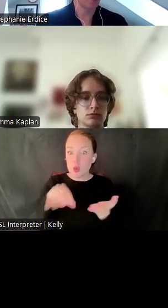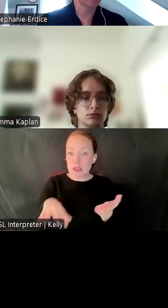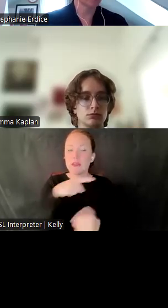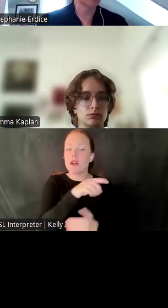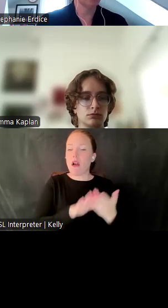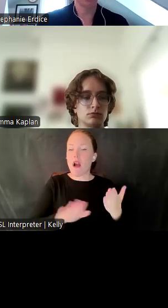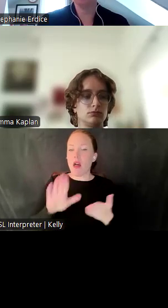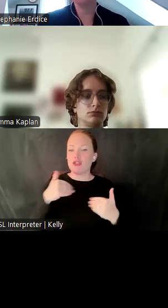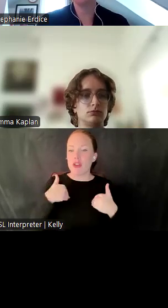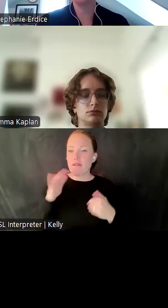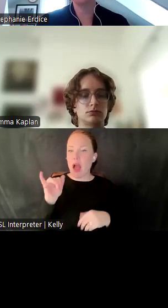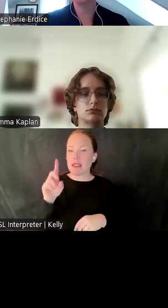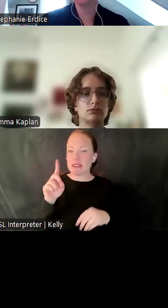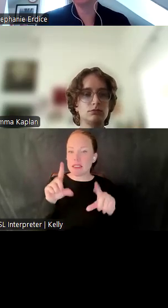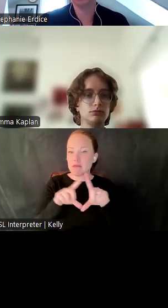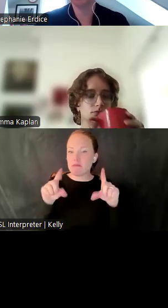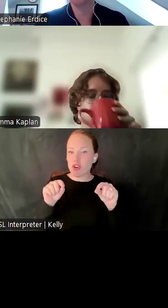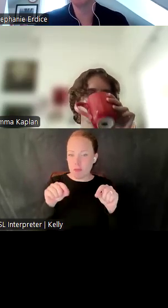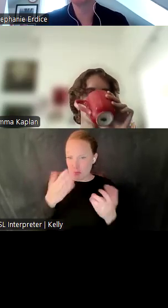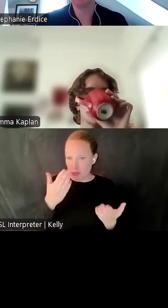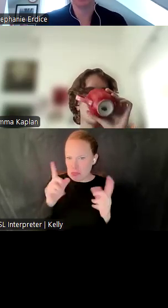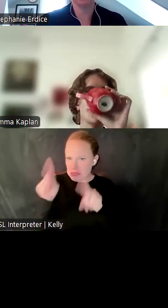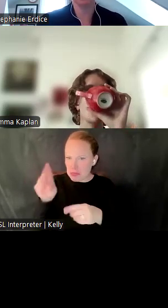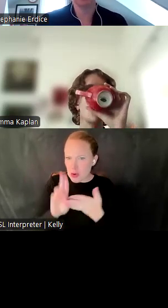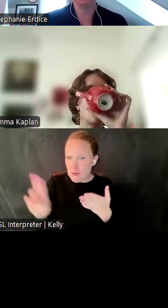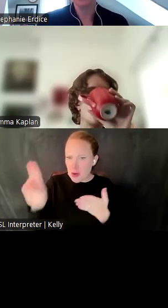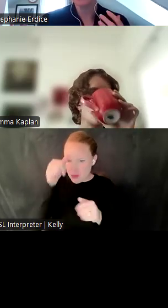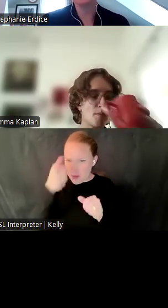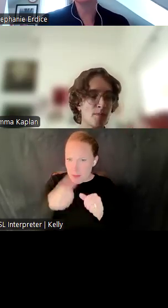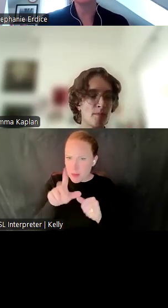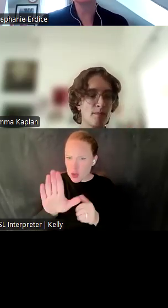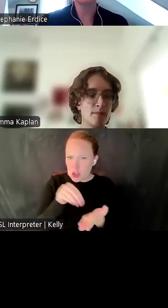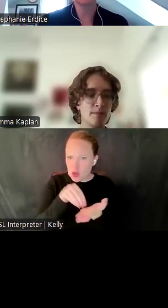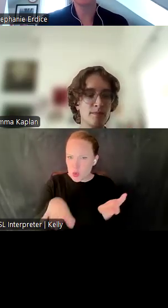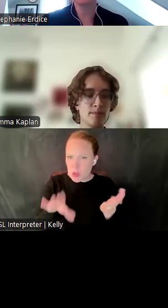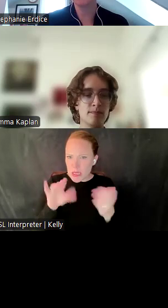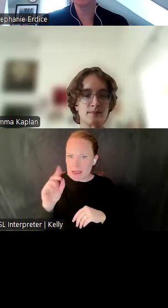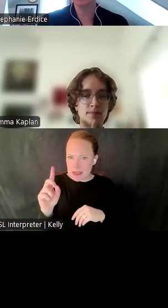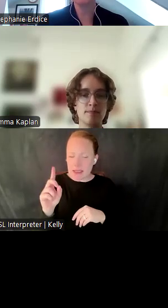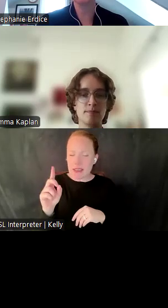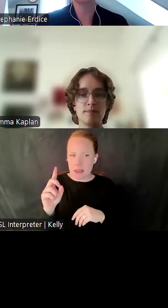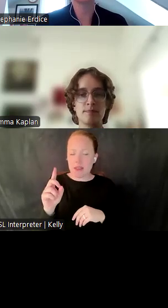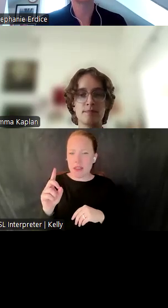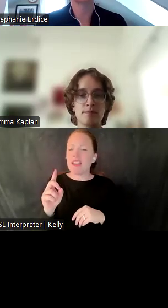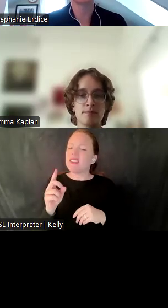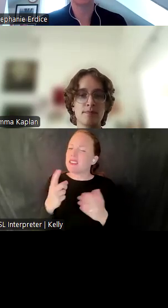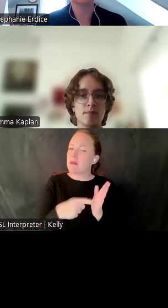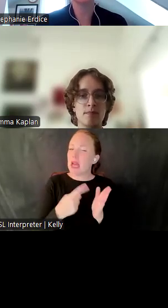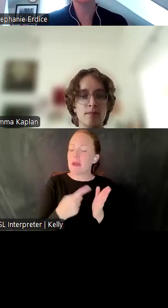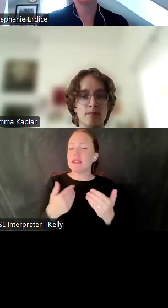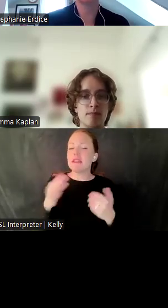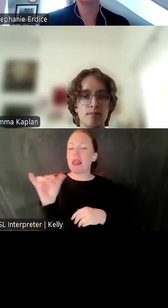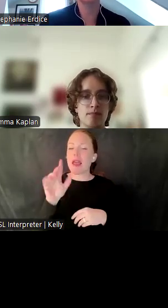you that went to a college or university, you remember having an ID card. And in some cases, they work as debit cards, so you can use them